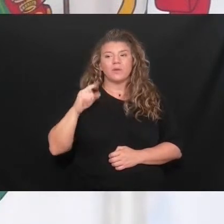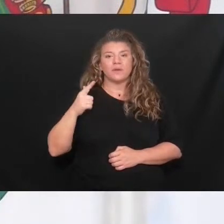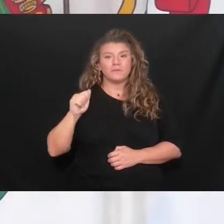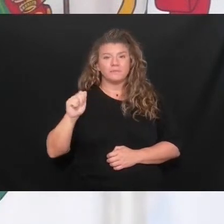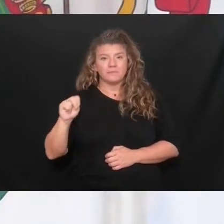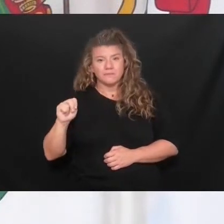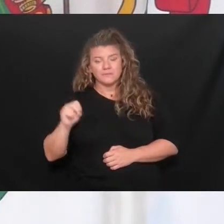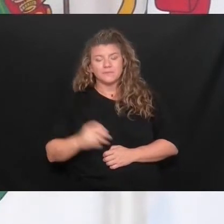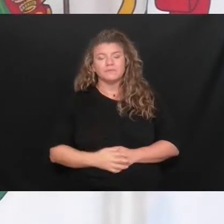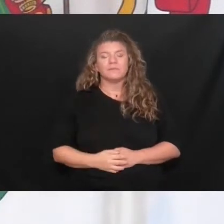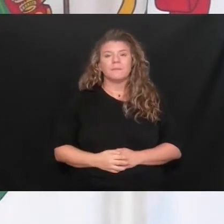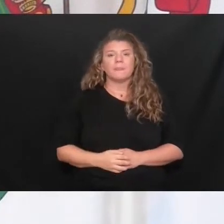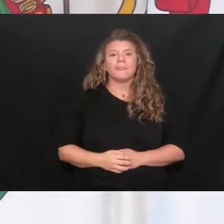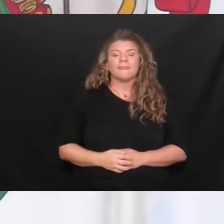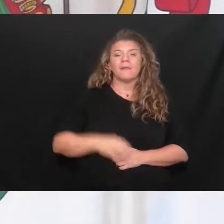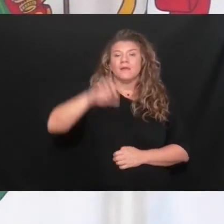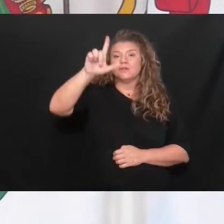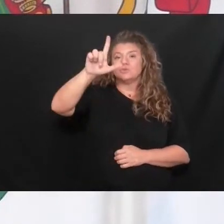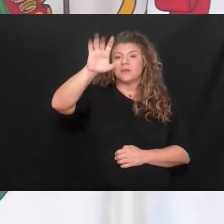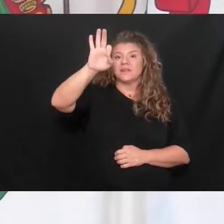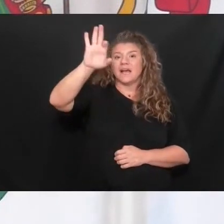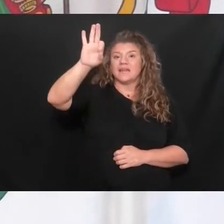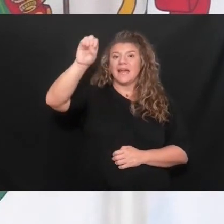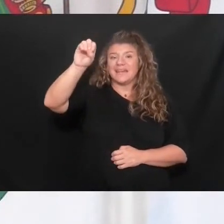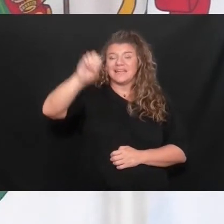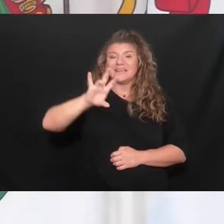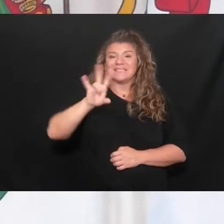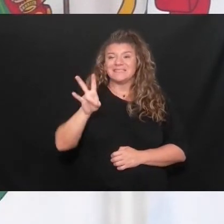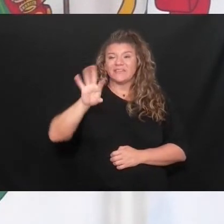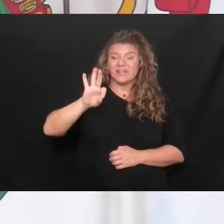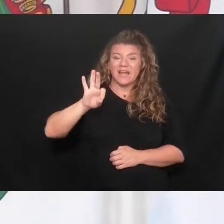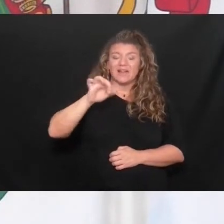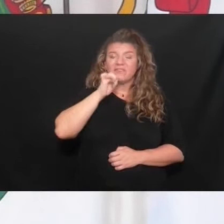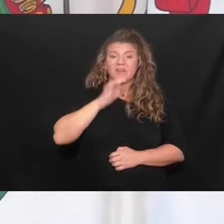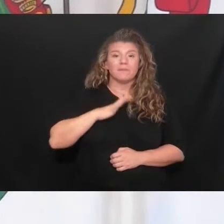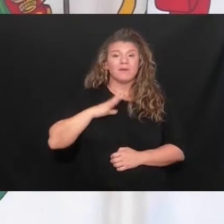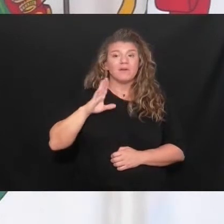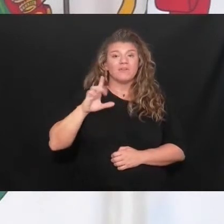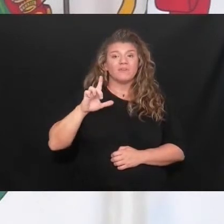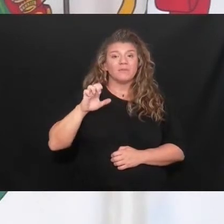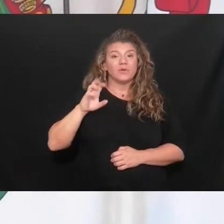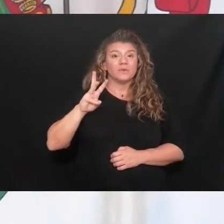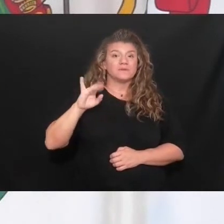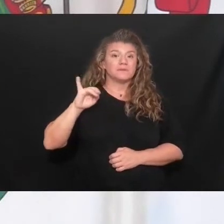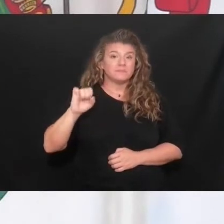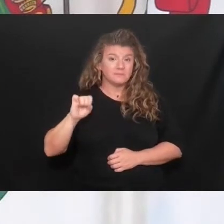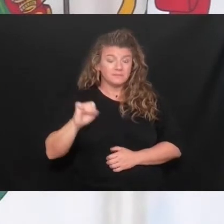County. The 2,990th death, a 79-year-old female from Lewis County.